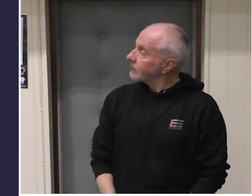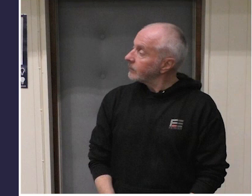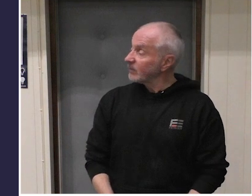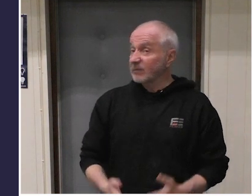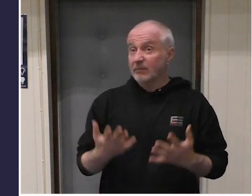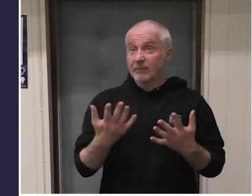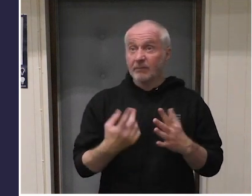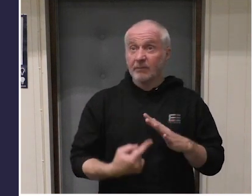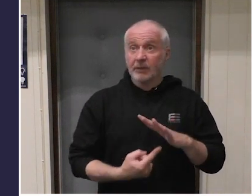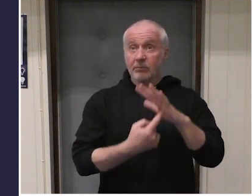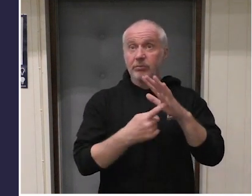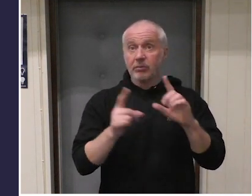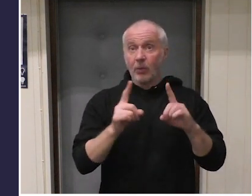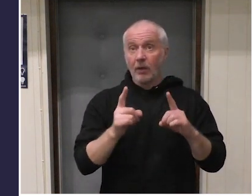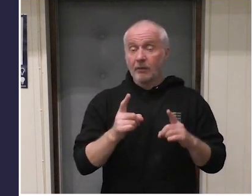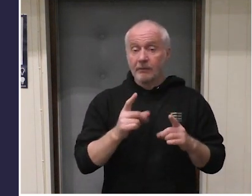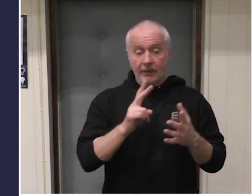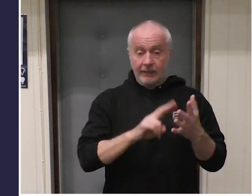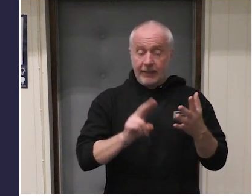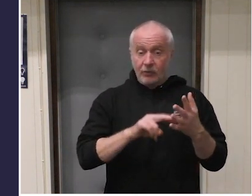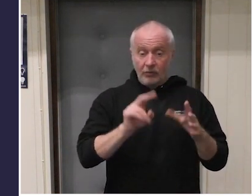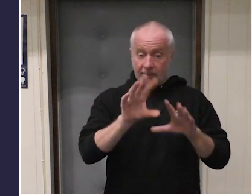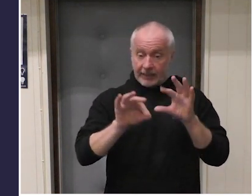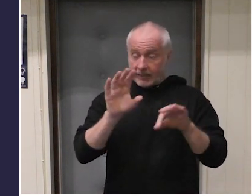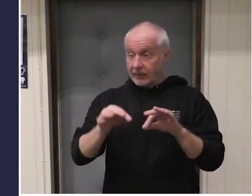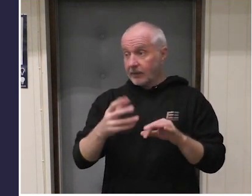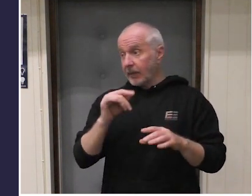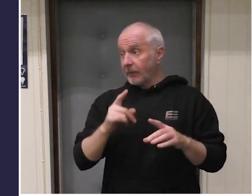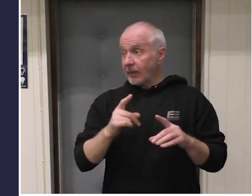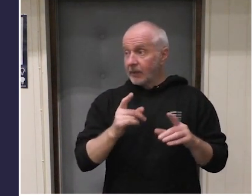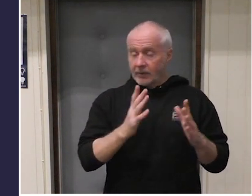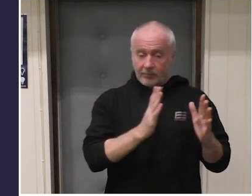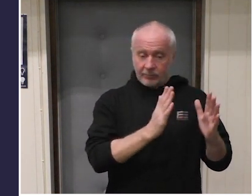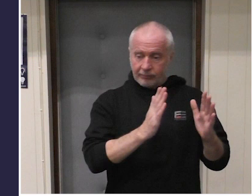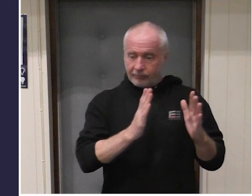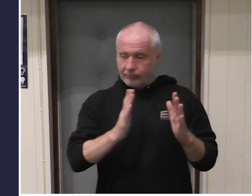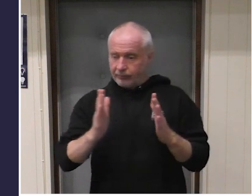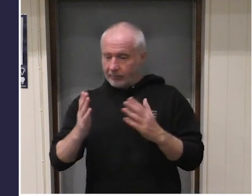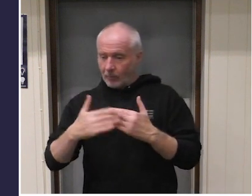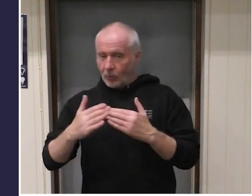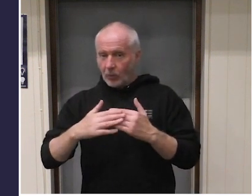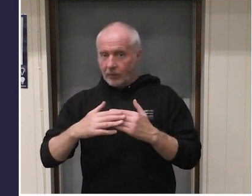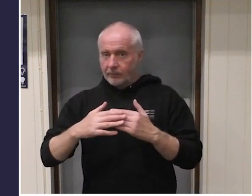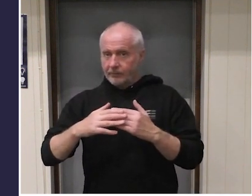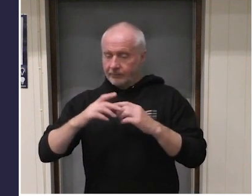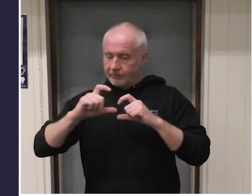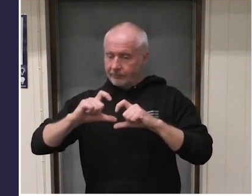actually, yes, natural selection might be taking us towards more stable proteins,